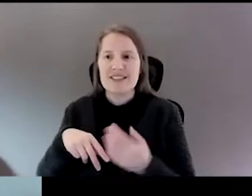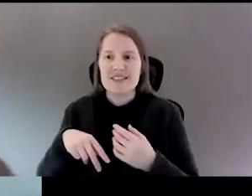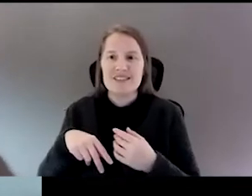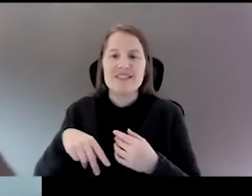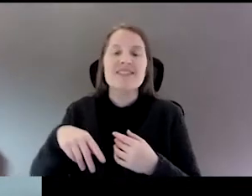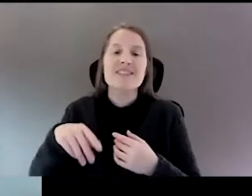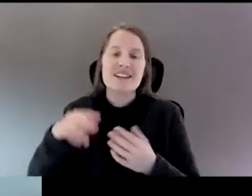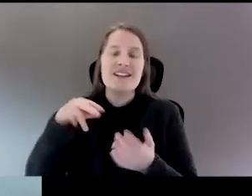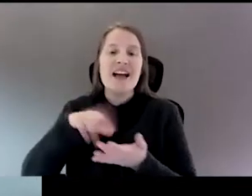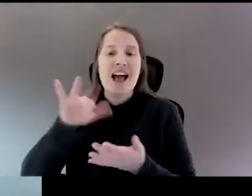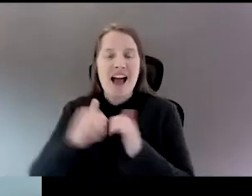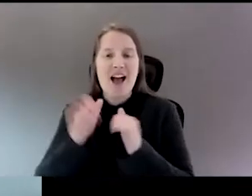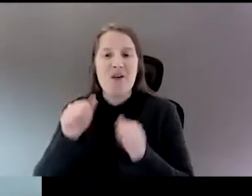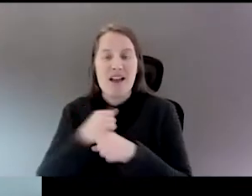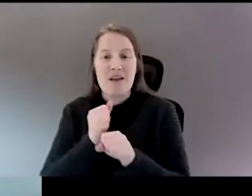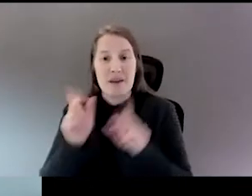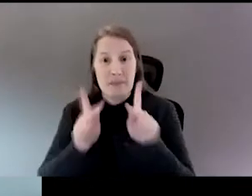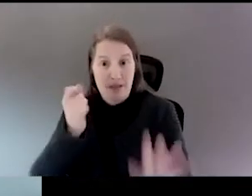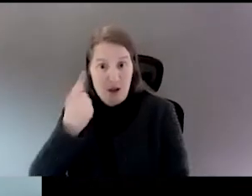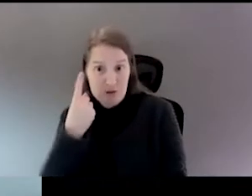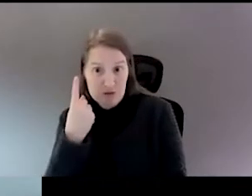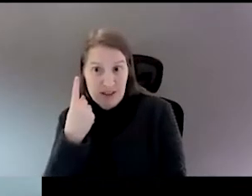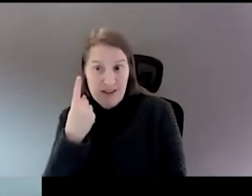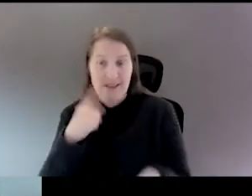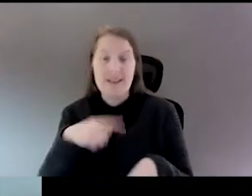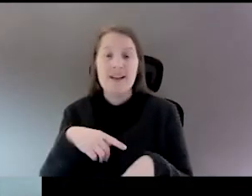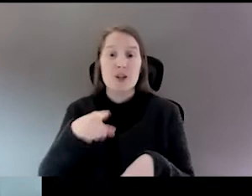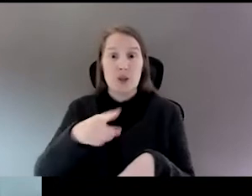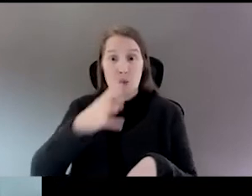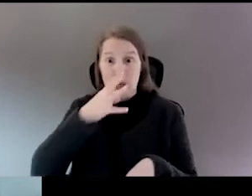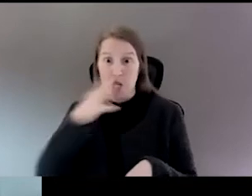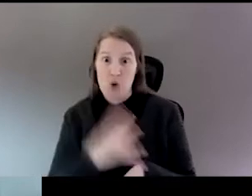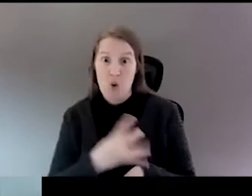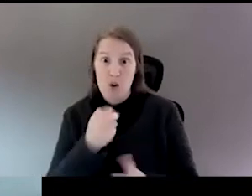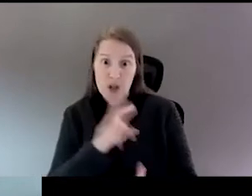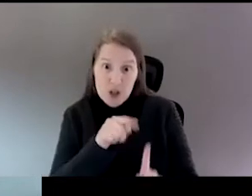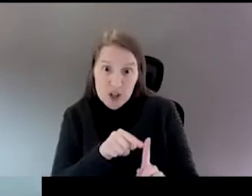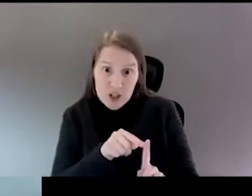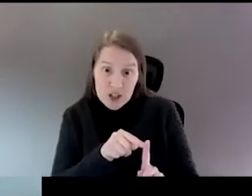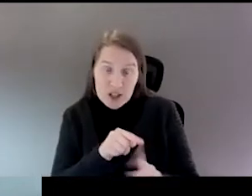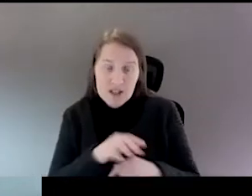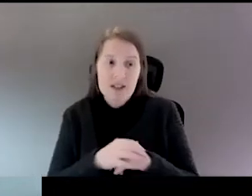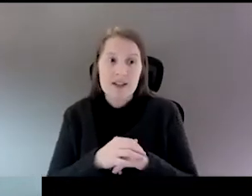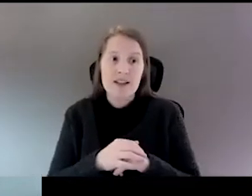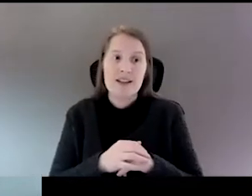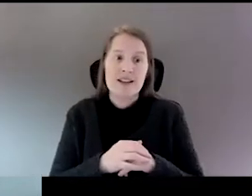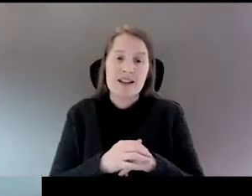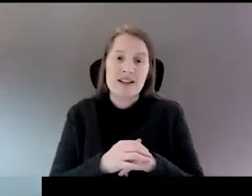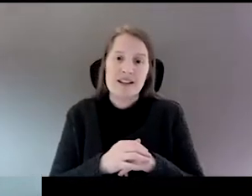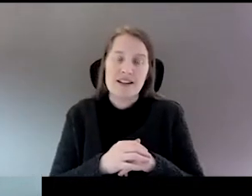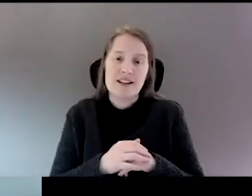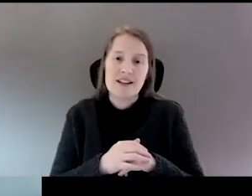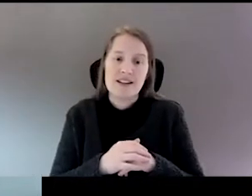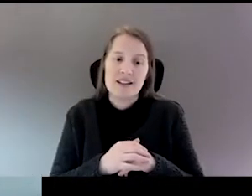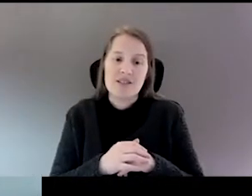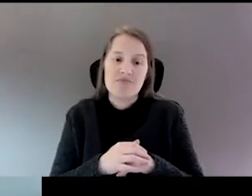that that by your ignoring her, you are im- imparting some of your